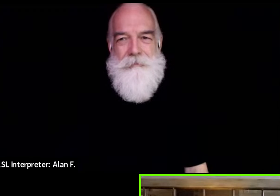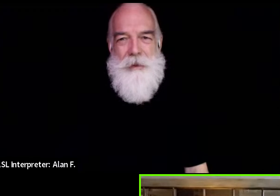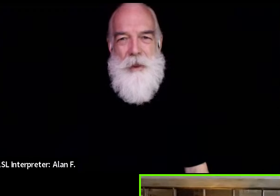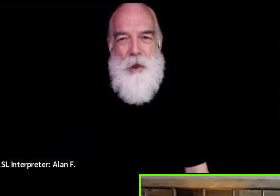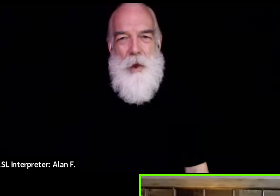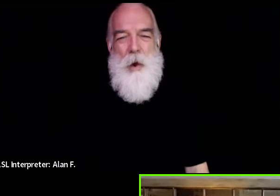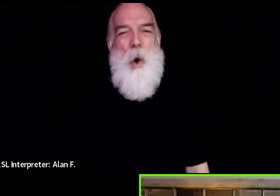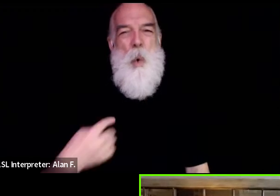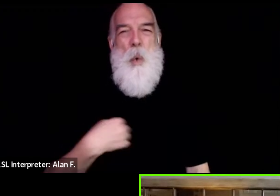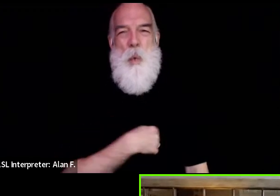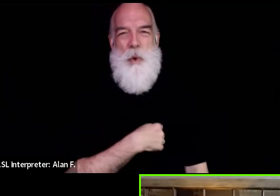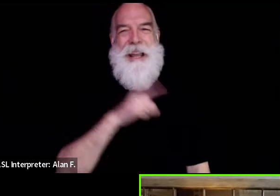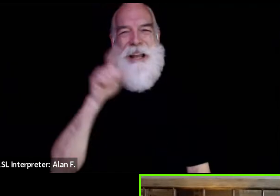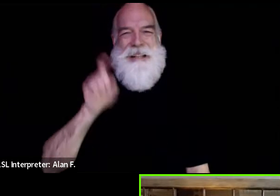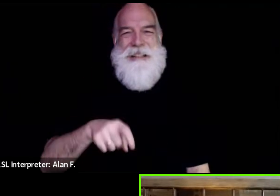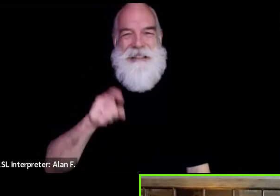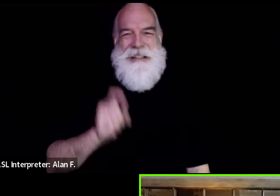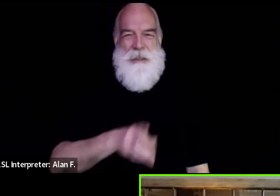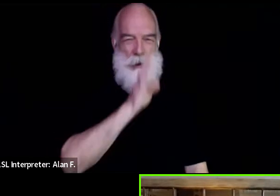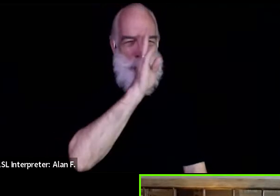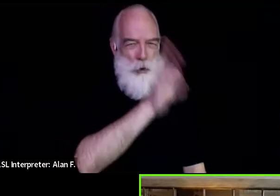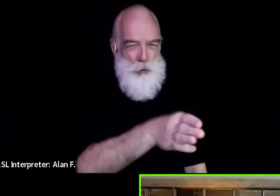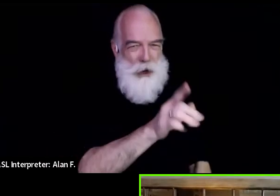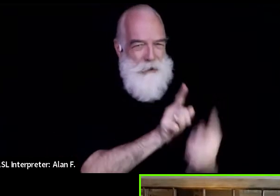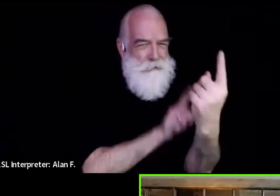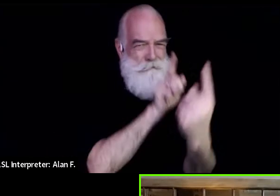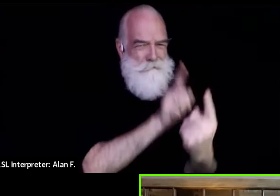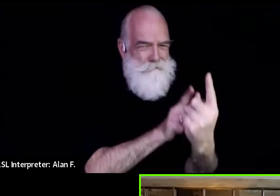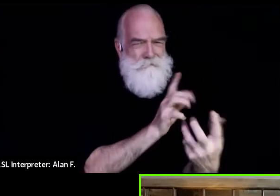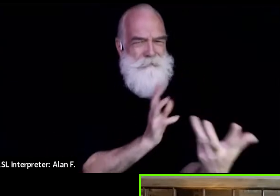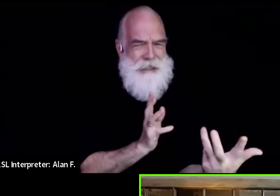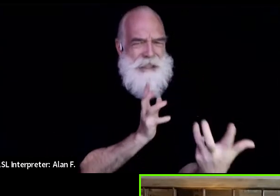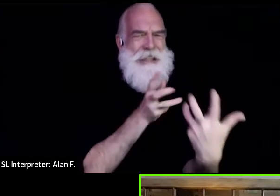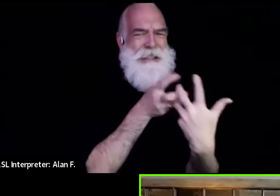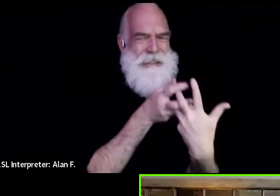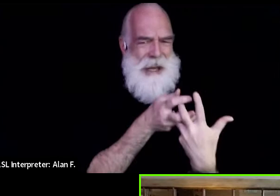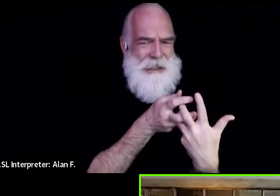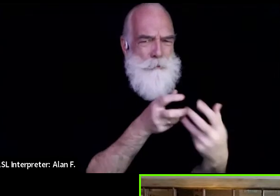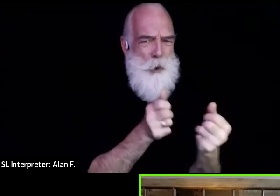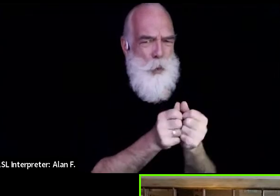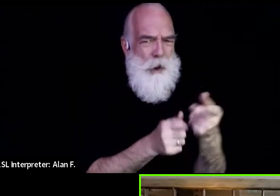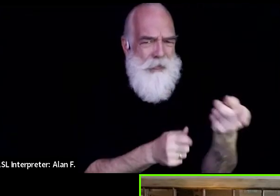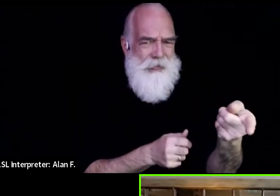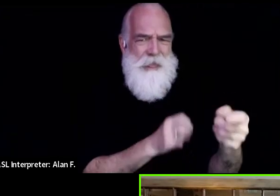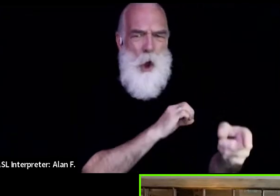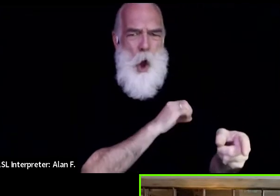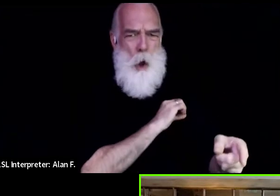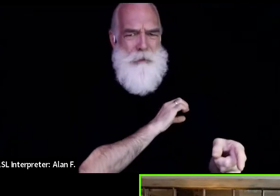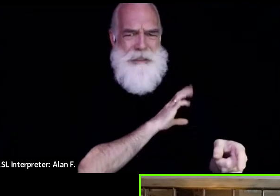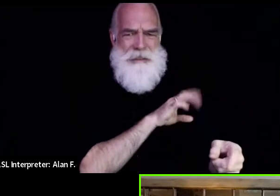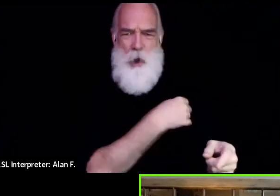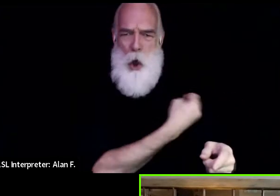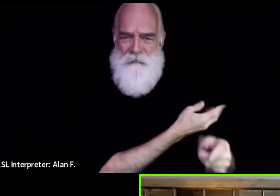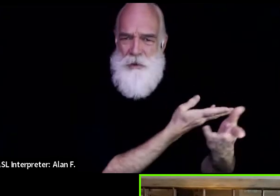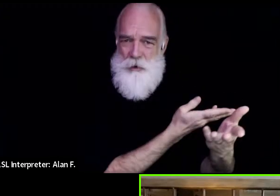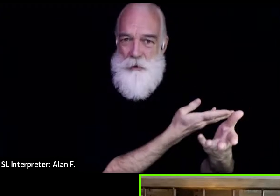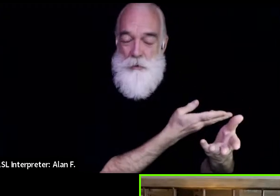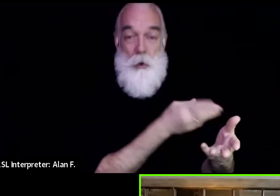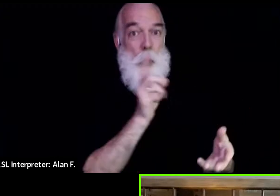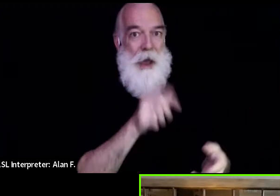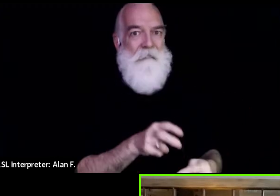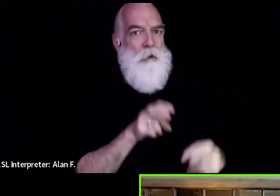rank and file officers, that it was necessary to listen, to